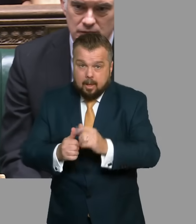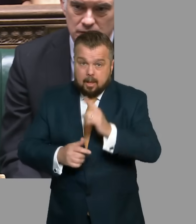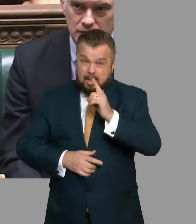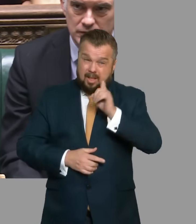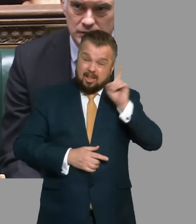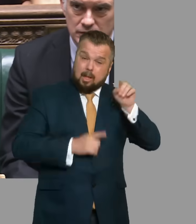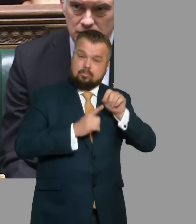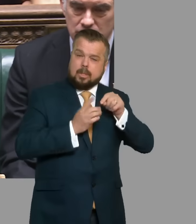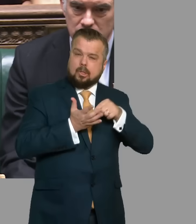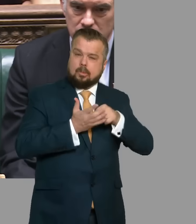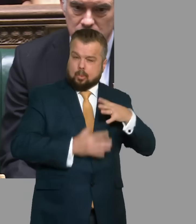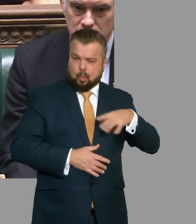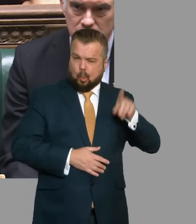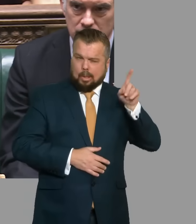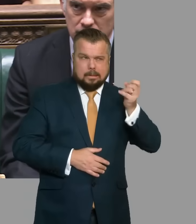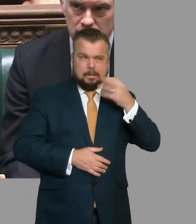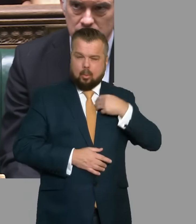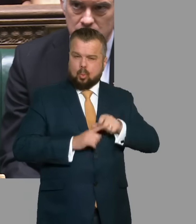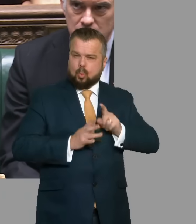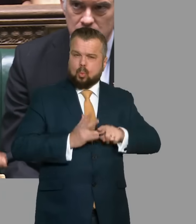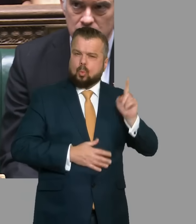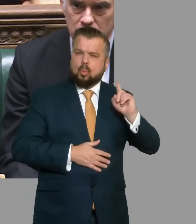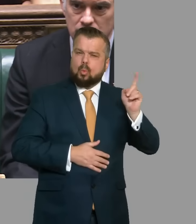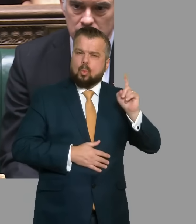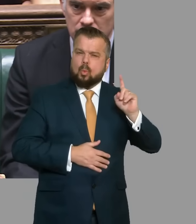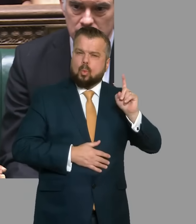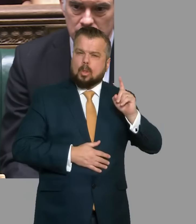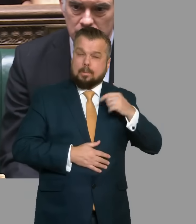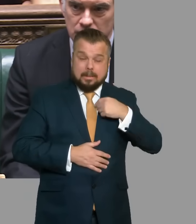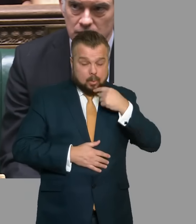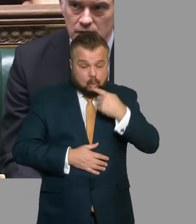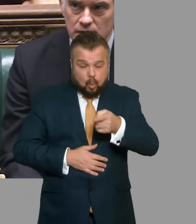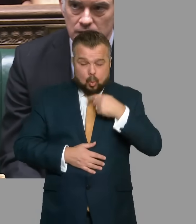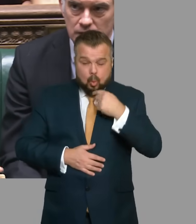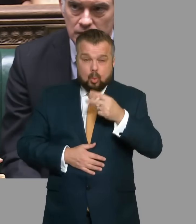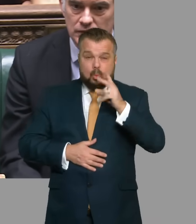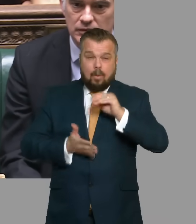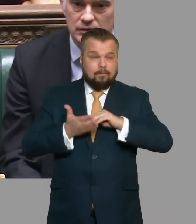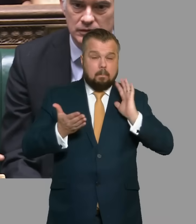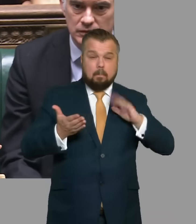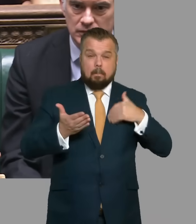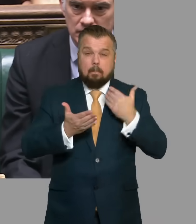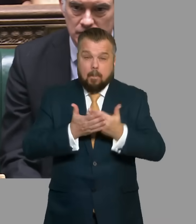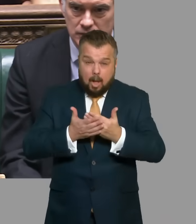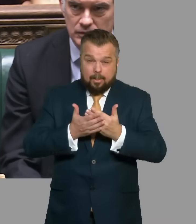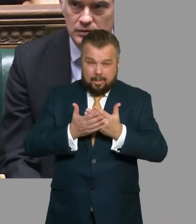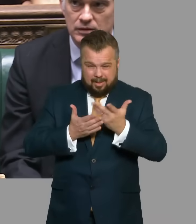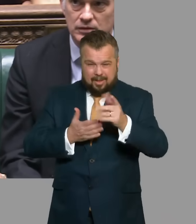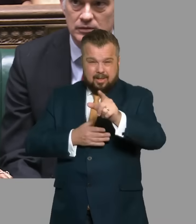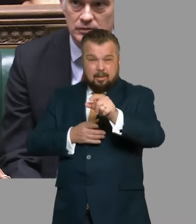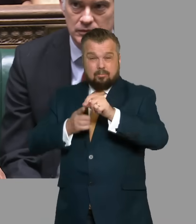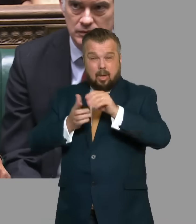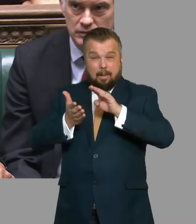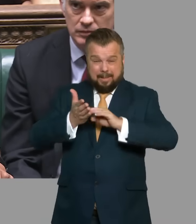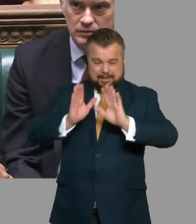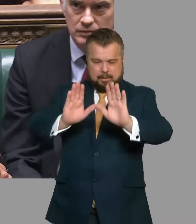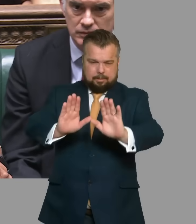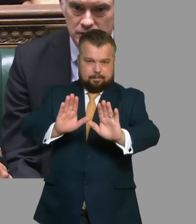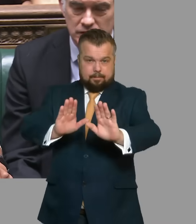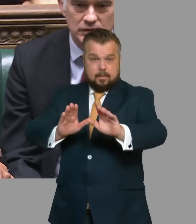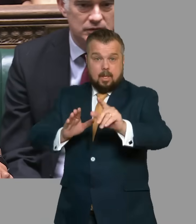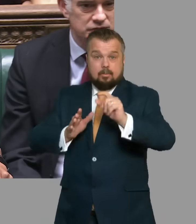were doing this, that the Prime Minister is doing this for money. The Prime Minister is giving away territory we own and